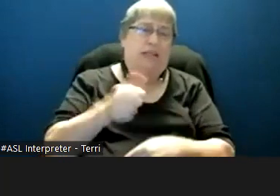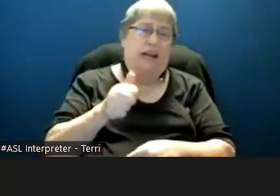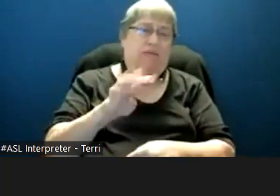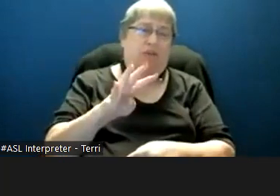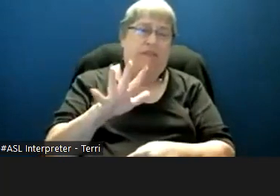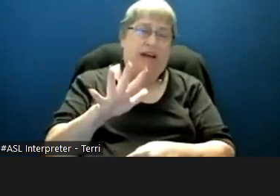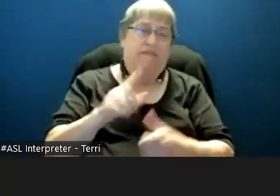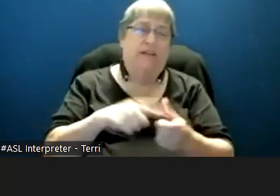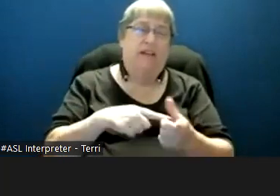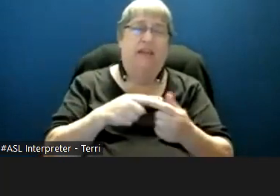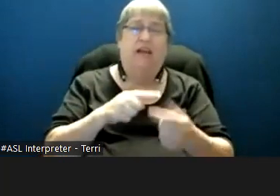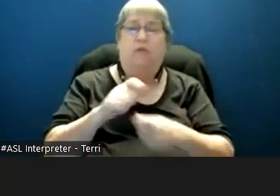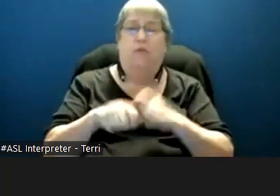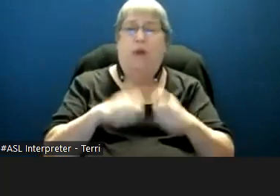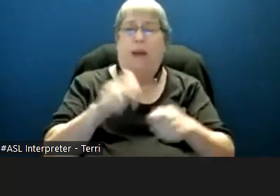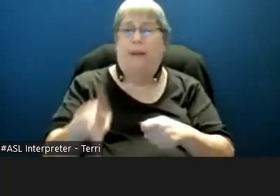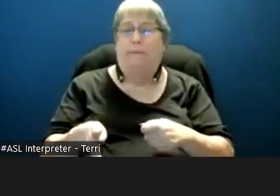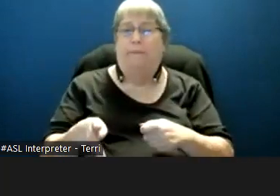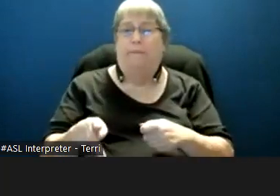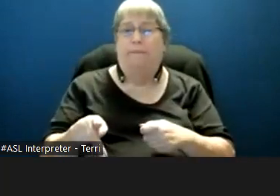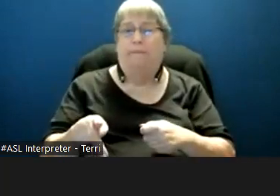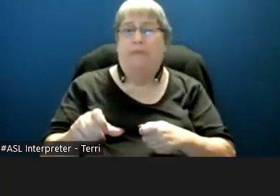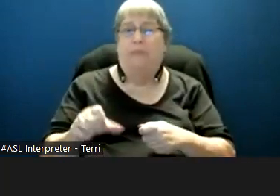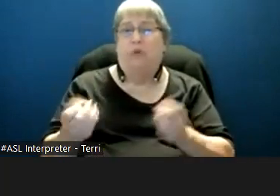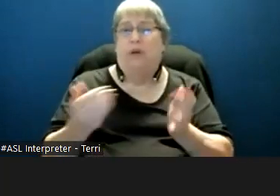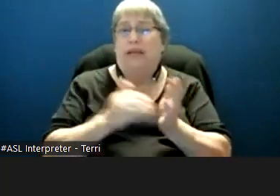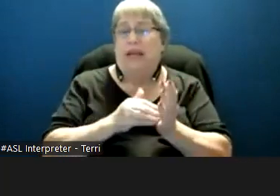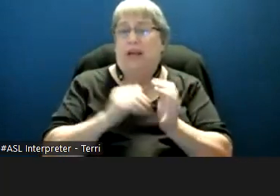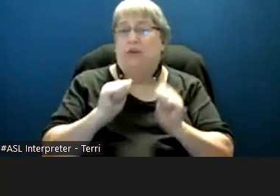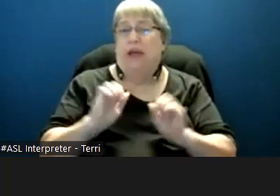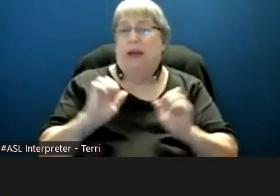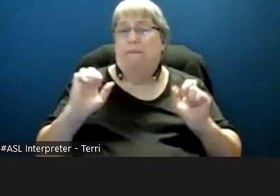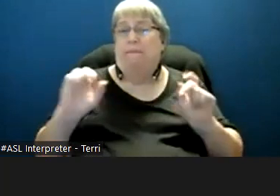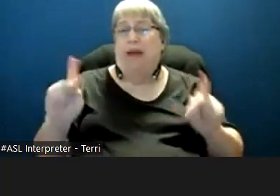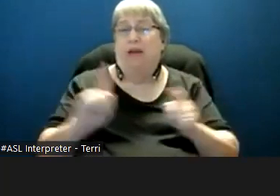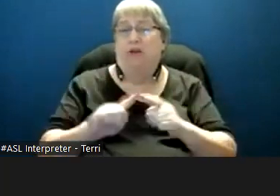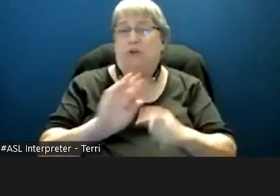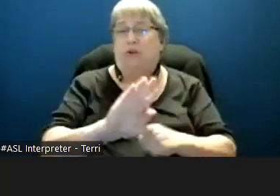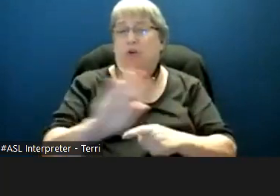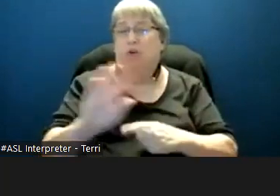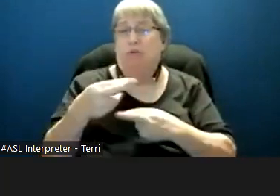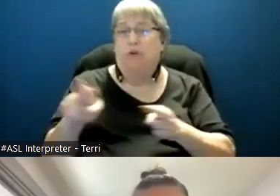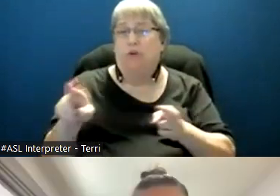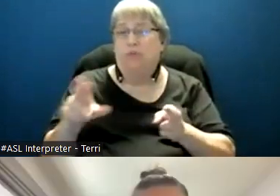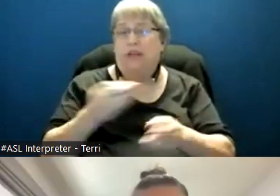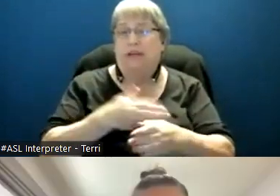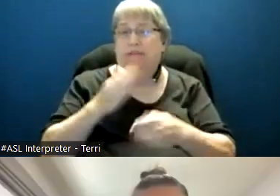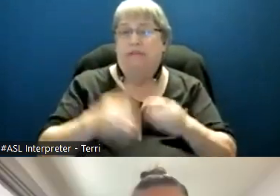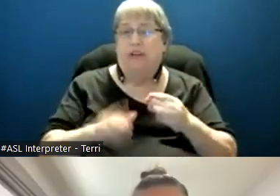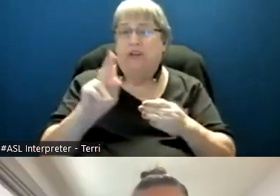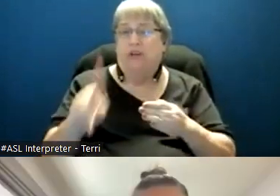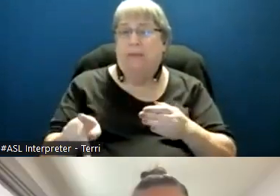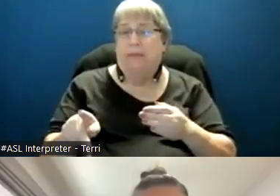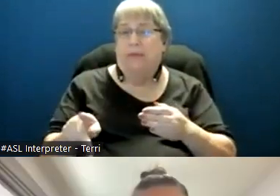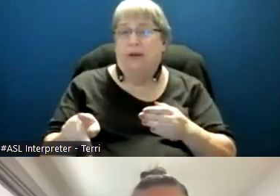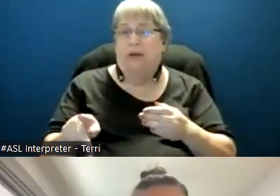there. So again, you can go back to your rooms, kind of finish up some of your work